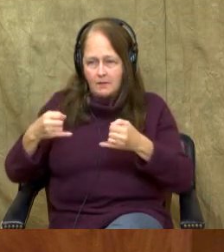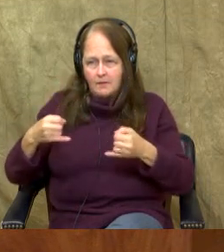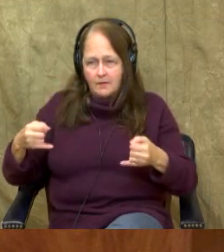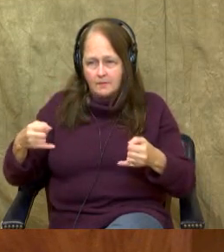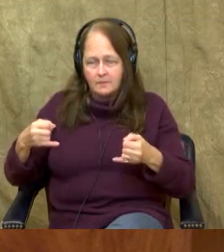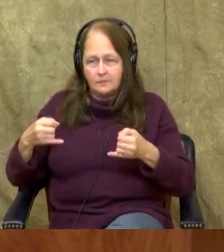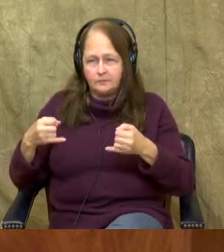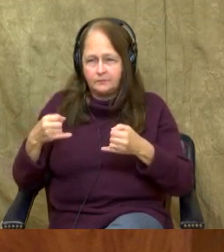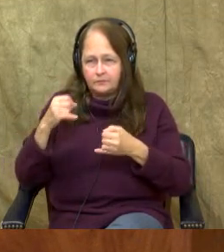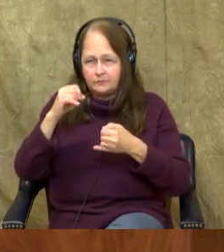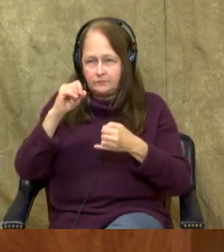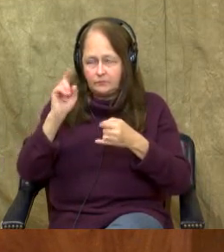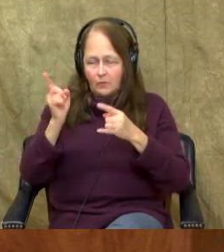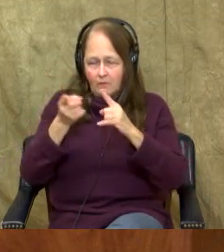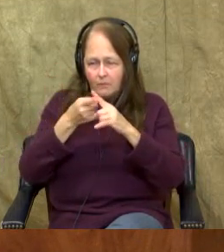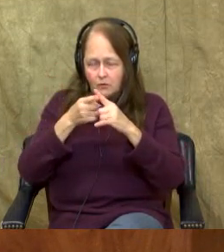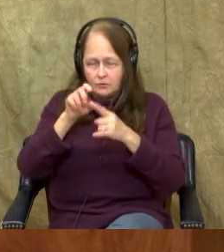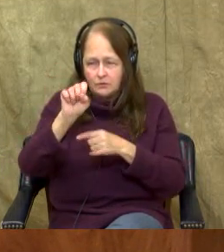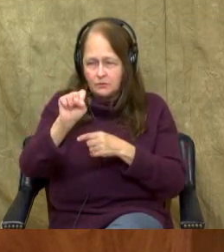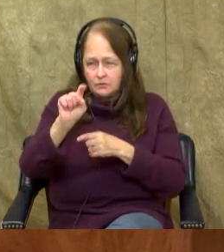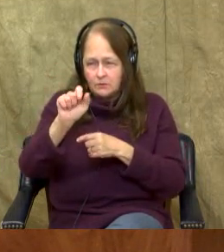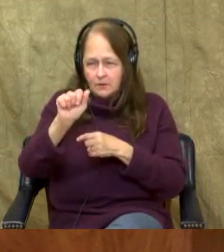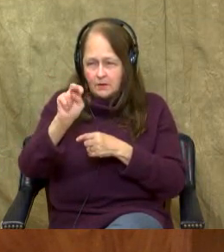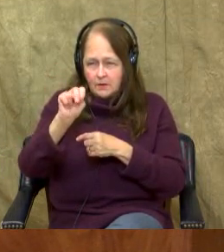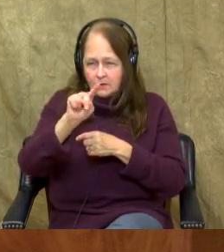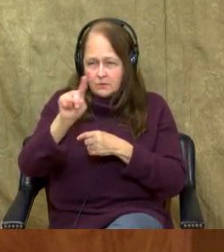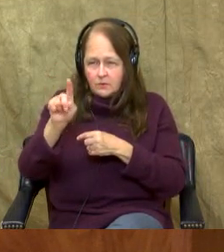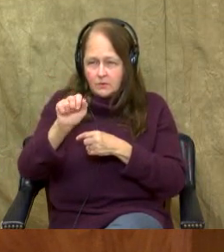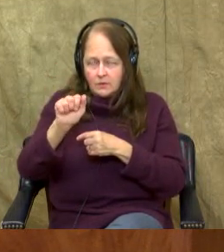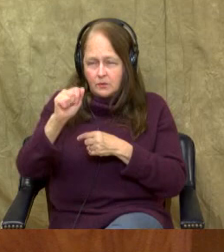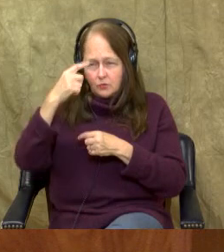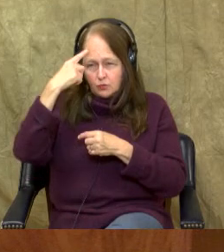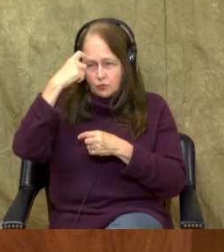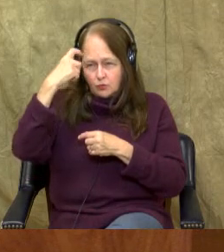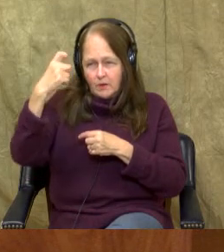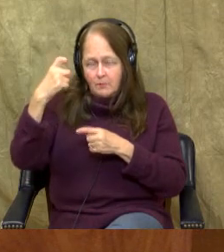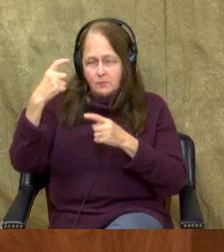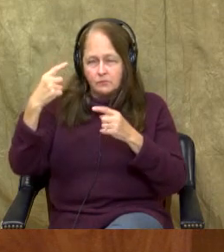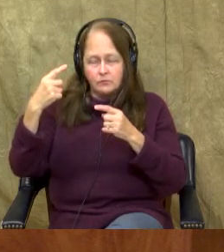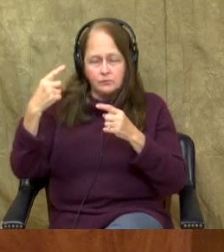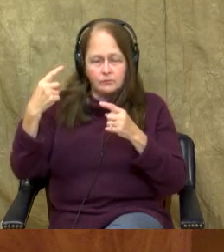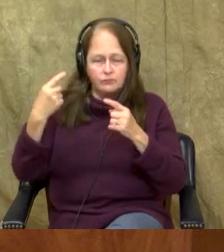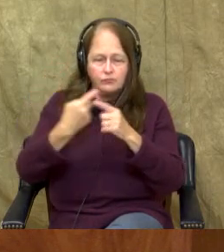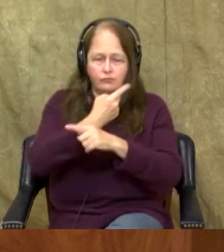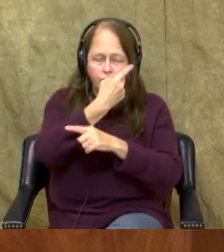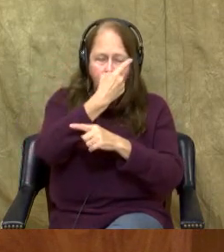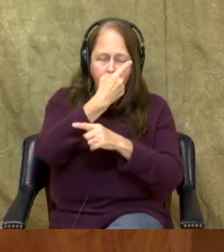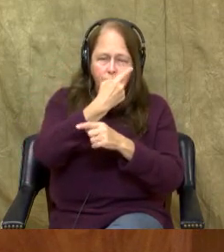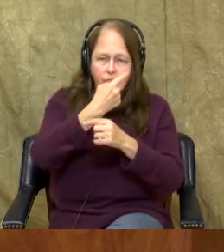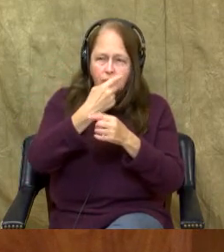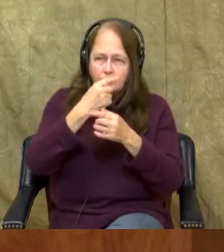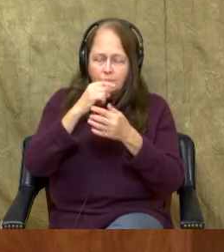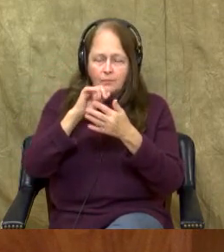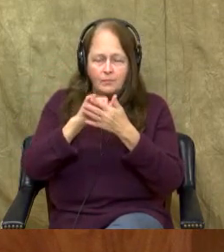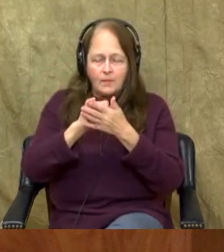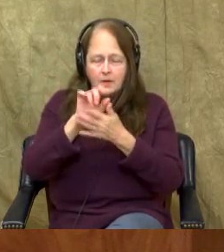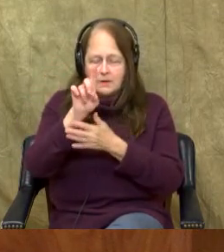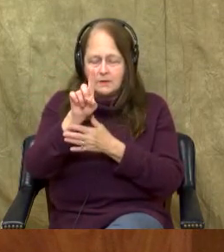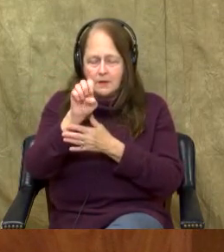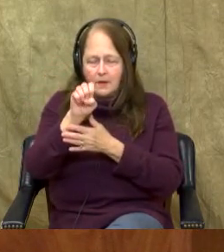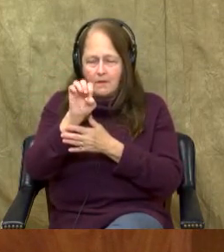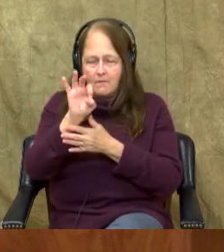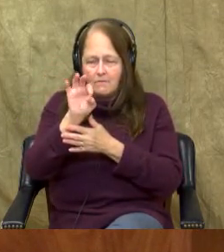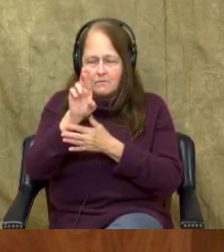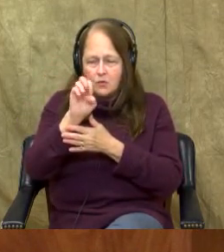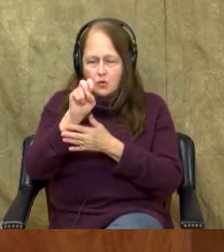Now, the first stanza, what happens to a dream deferred? Well, what does it mean for something to be deferred? Well,